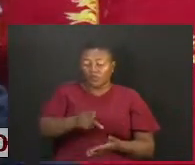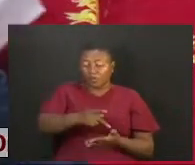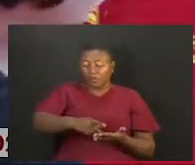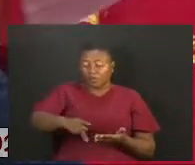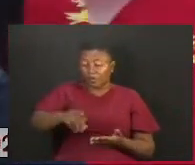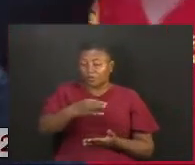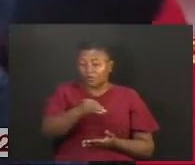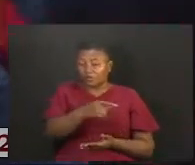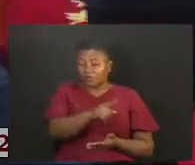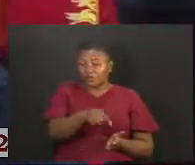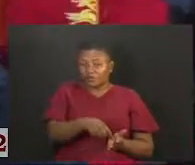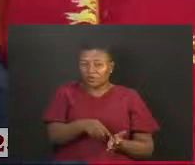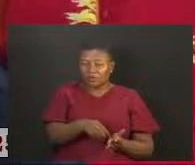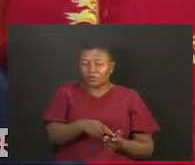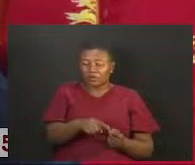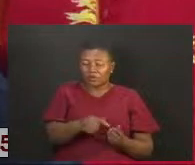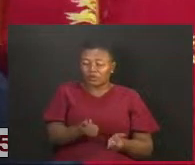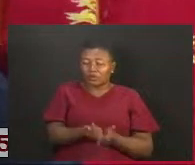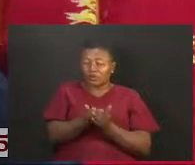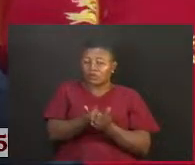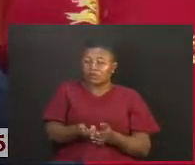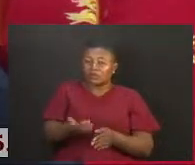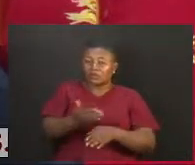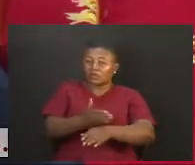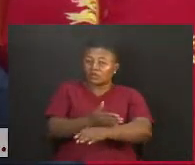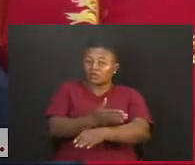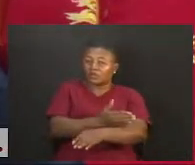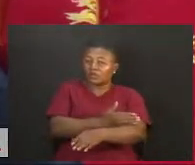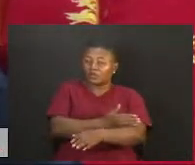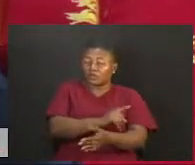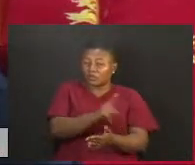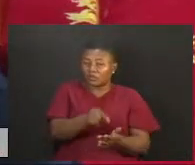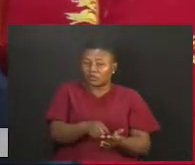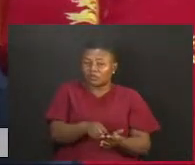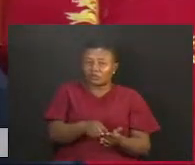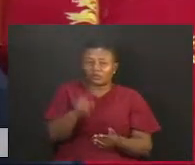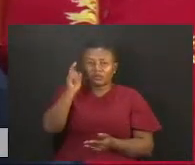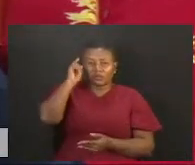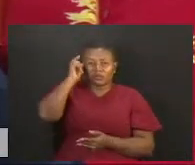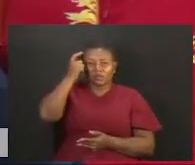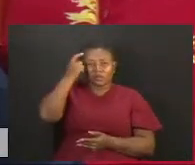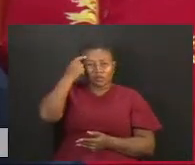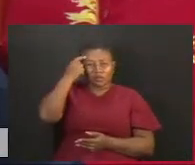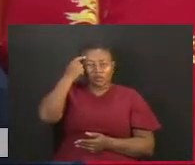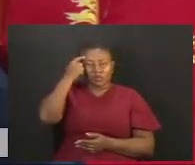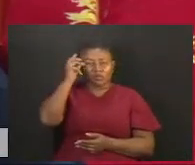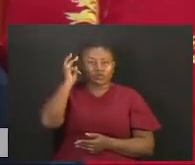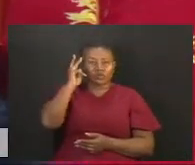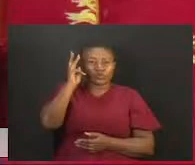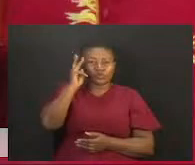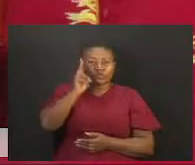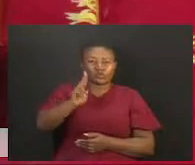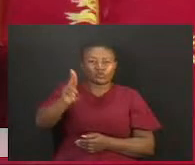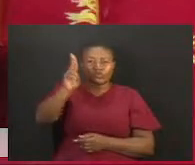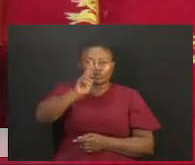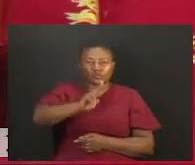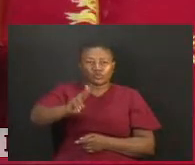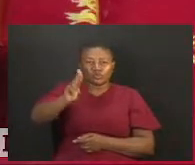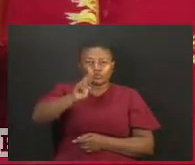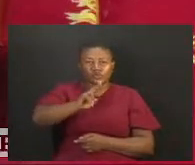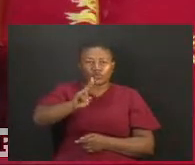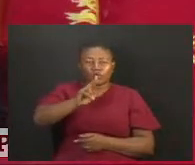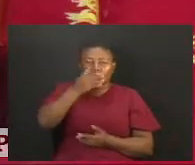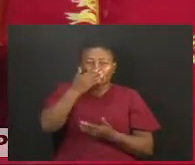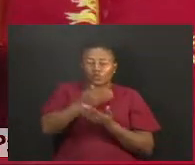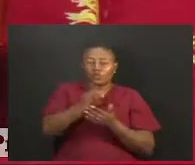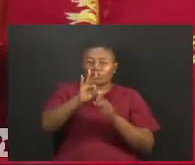reforms to improve other non-tax revenue streams, government will explore the operationalization of a regulatory